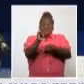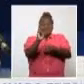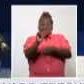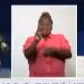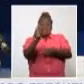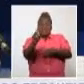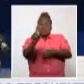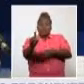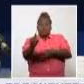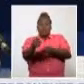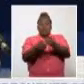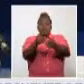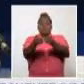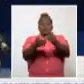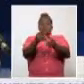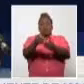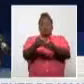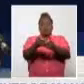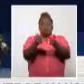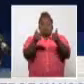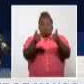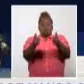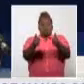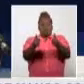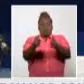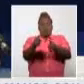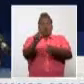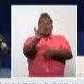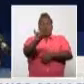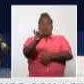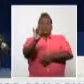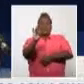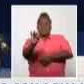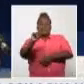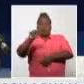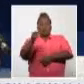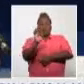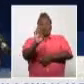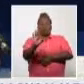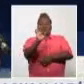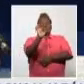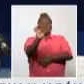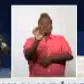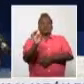these 631 people with a stable clinical evolution, there was a